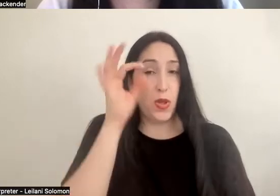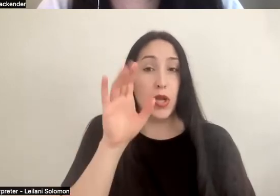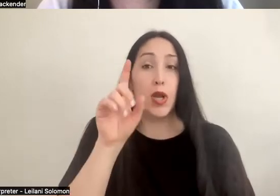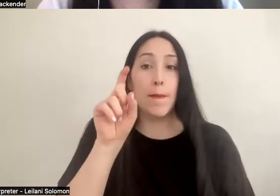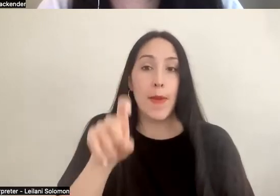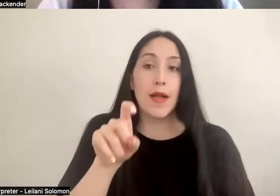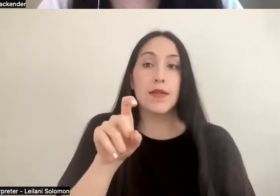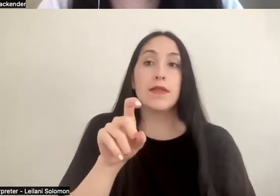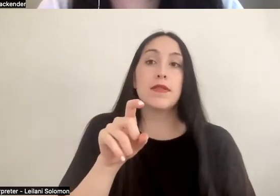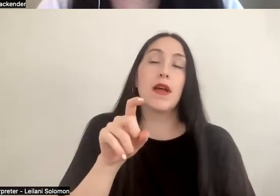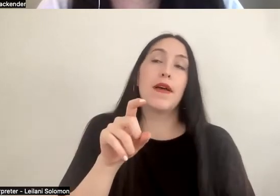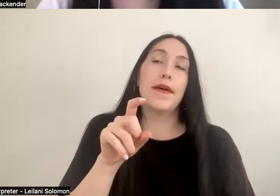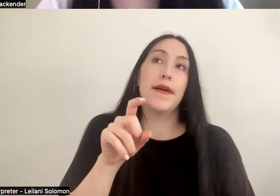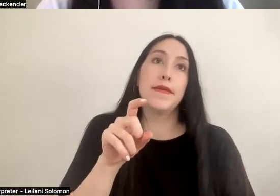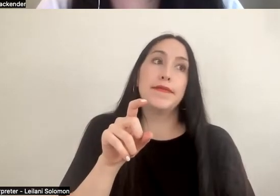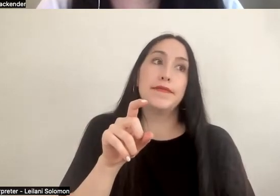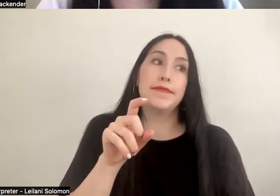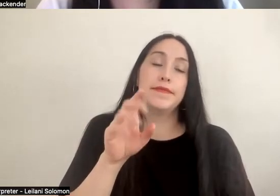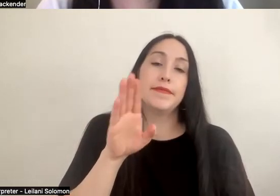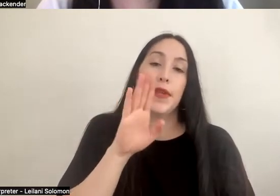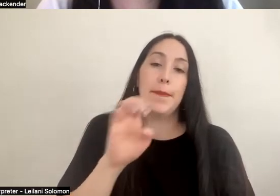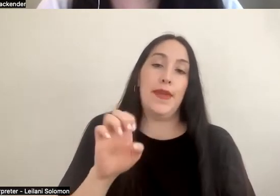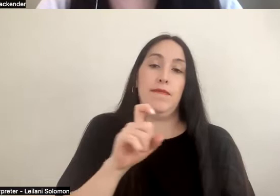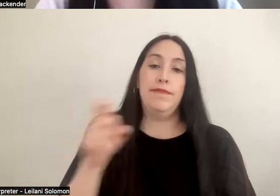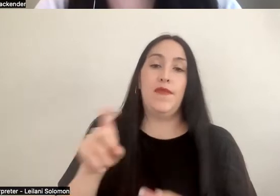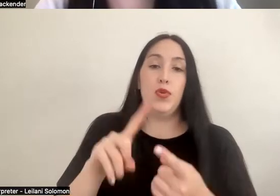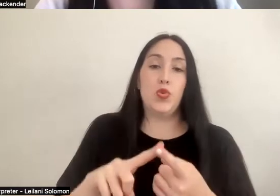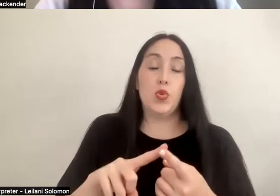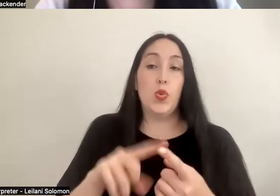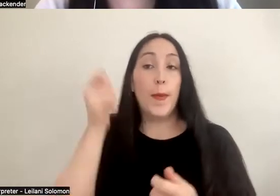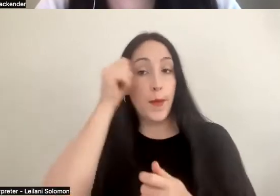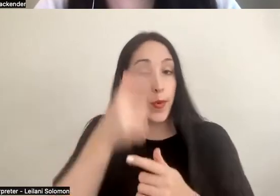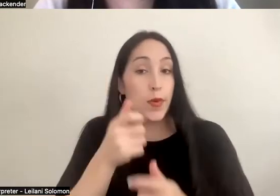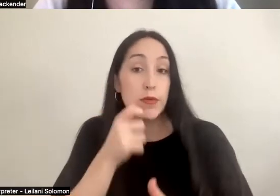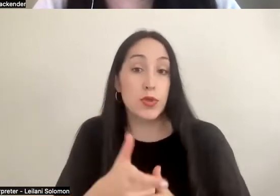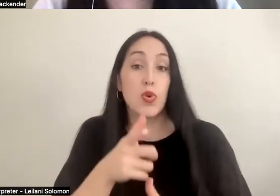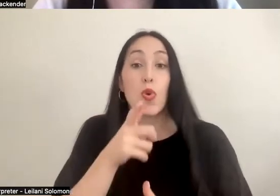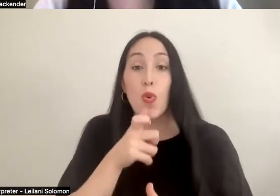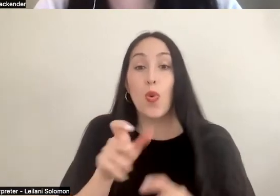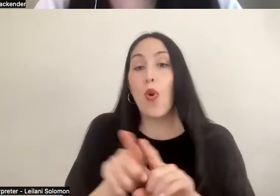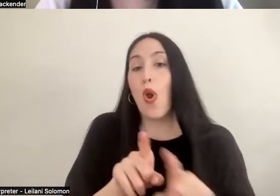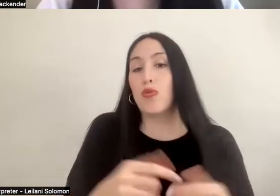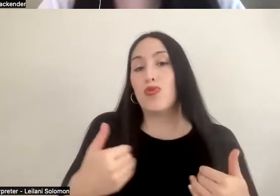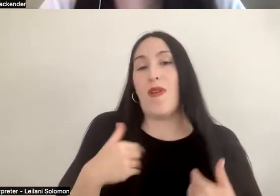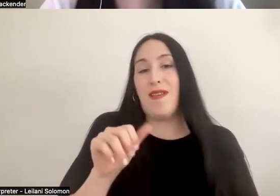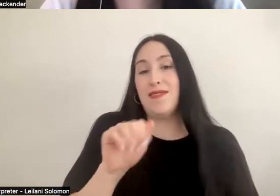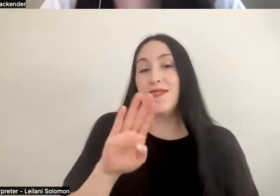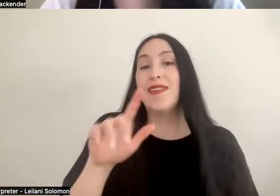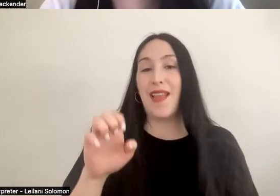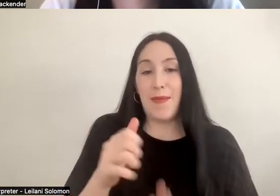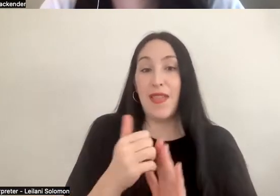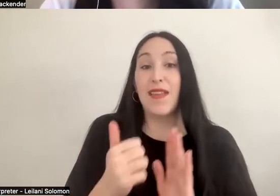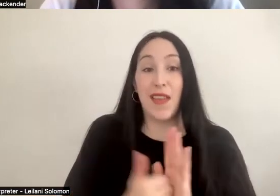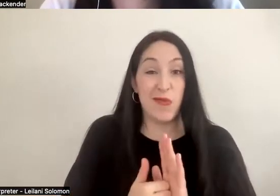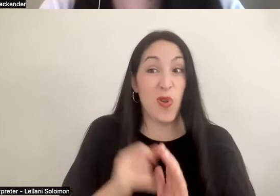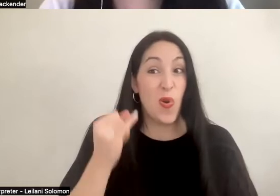qualifies for an ABLE account. So if you don't meet that requirement, you're going to kind of default into our current